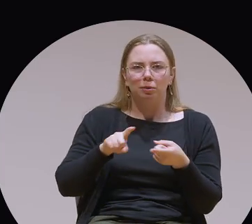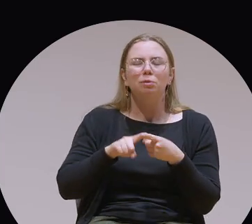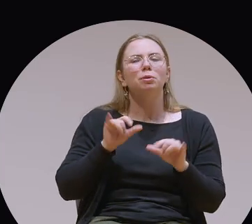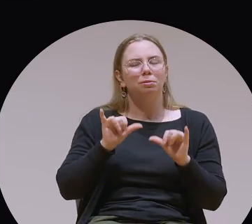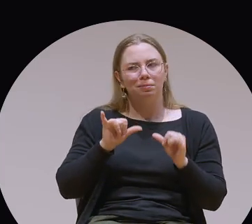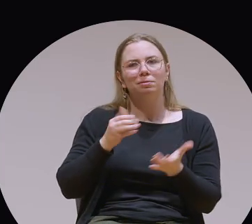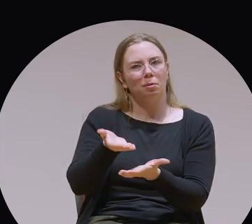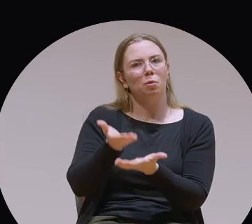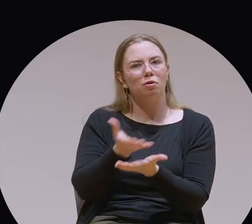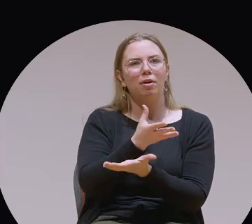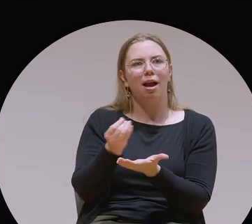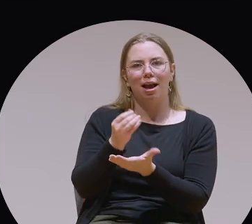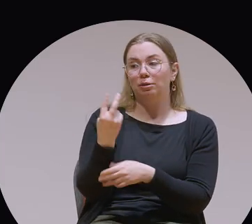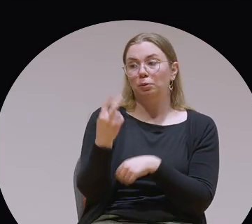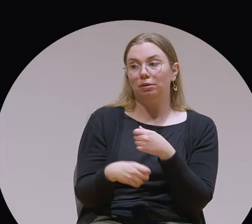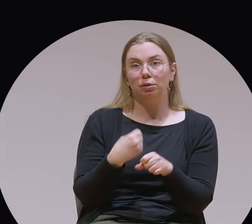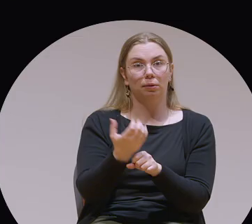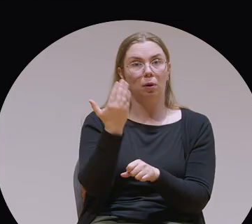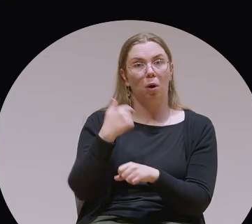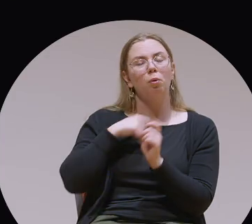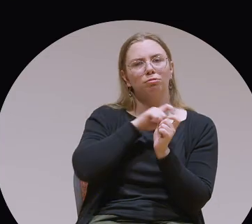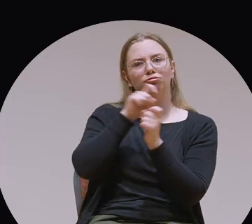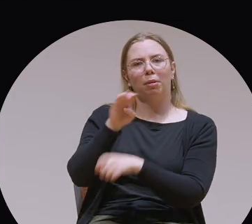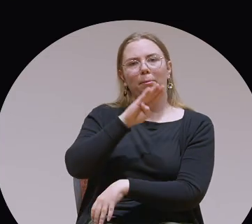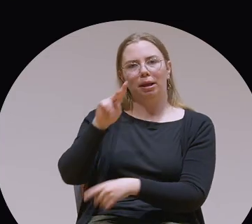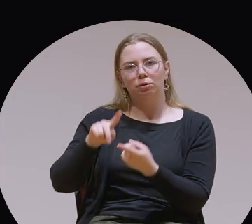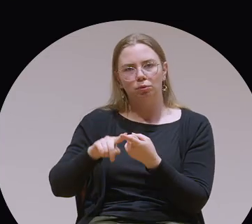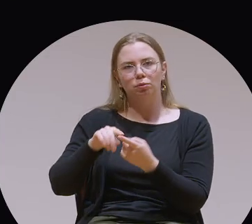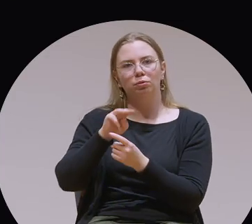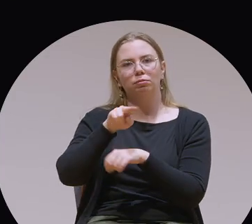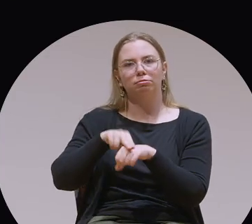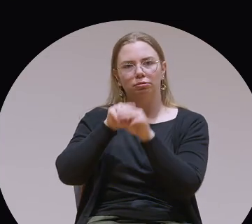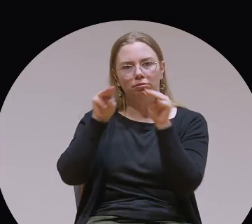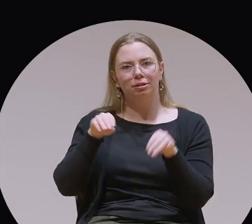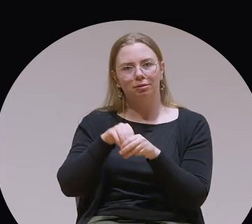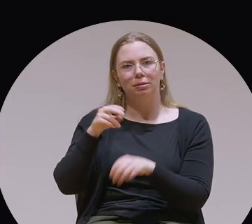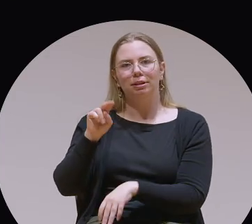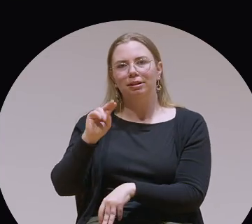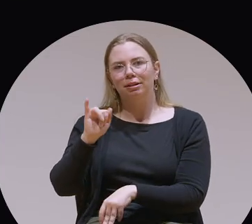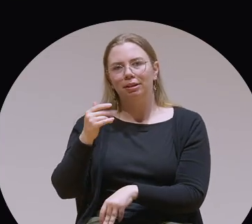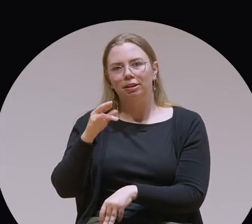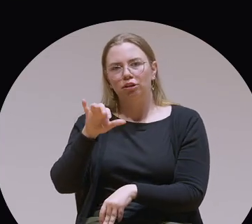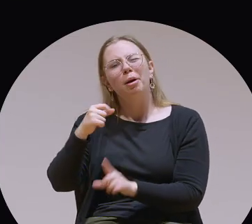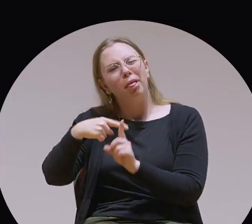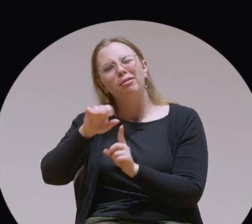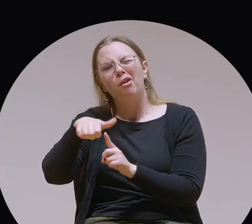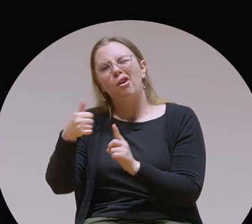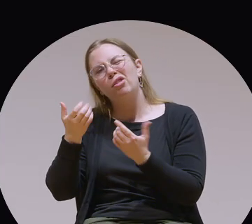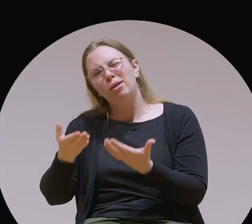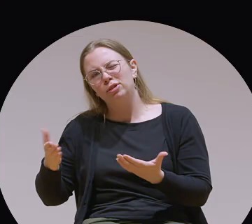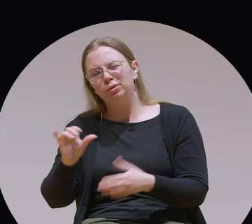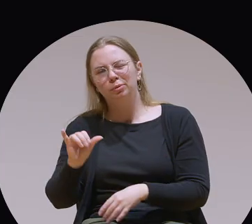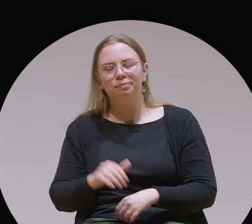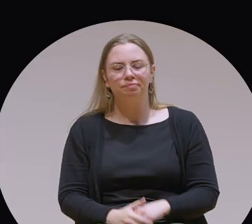returned 2 years ago, along with the head, which came from a private collection in New York, which had a similar history. And those, for